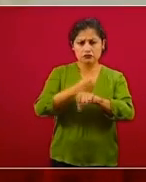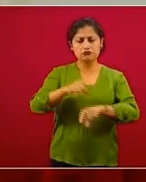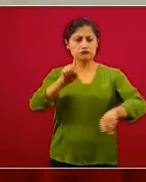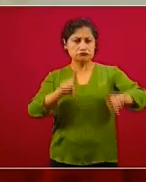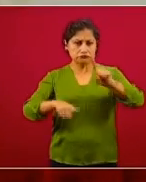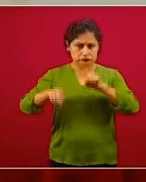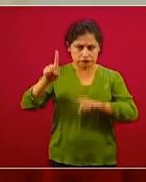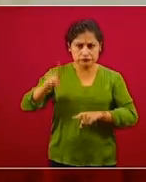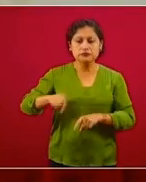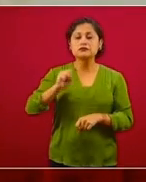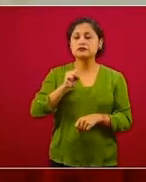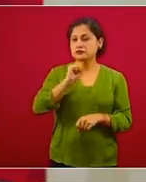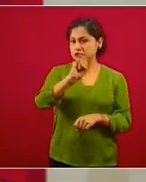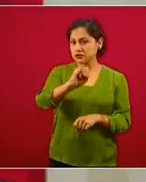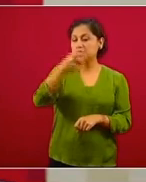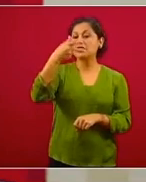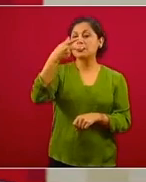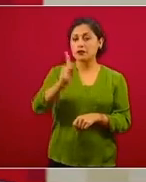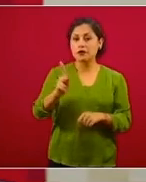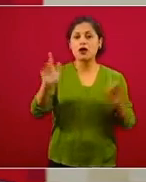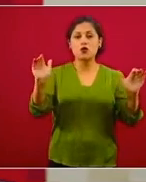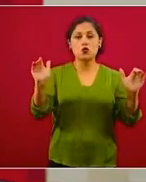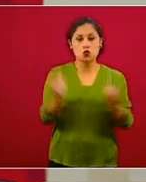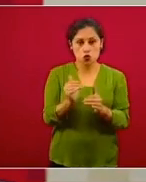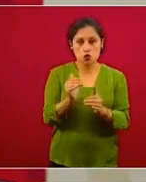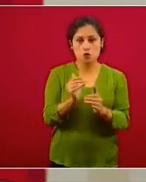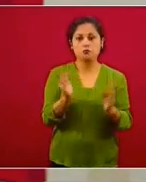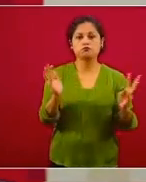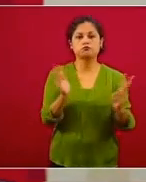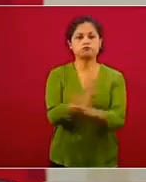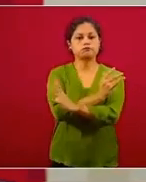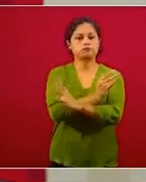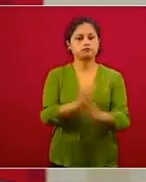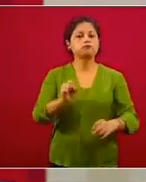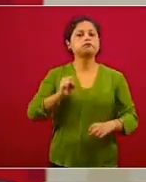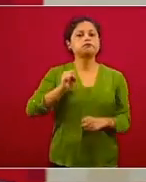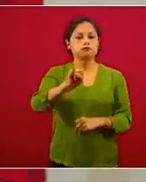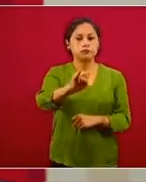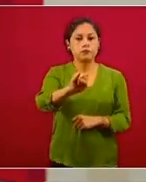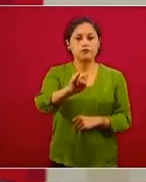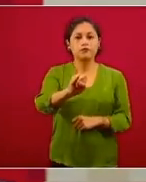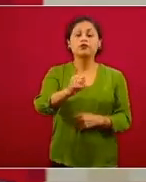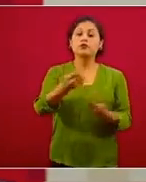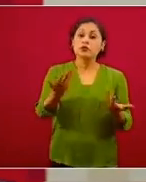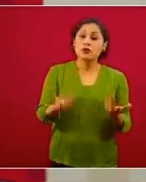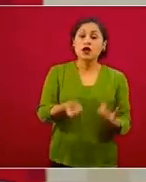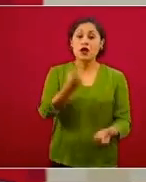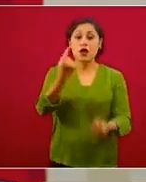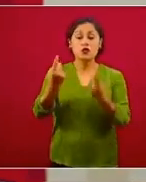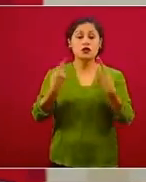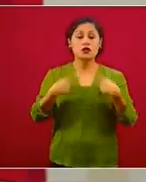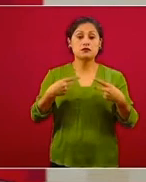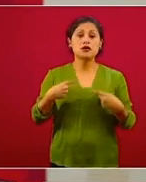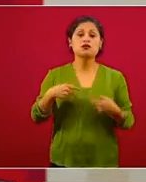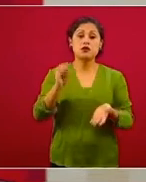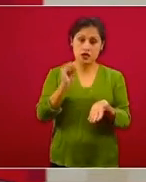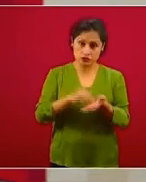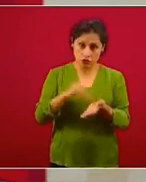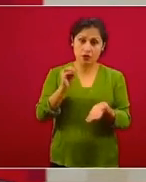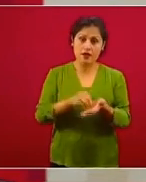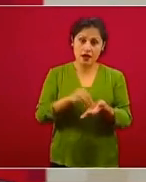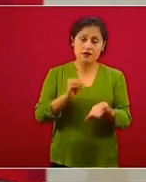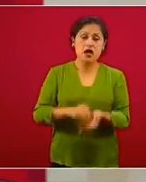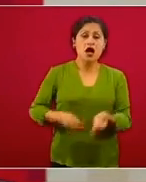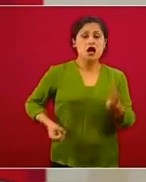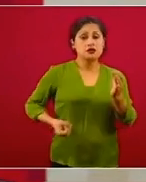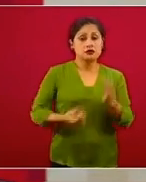reduced significantly mobility in public. What is ideal is for this not to happen, but we must appeal